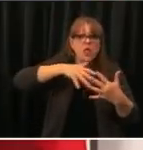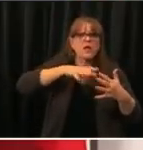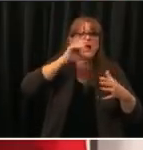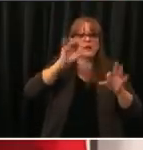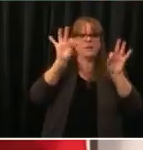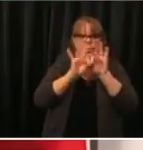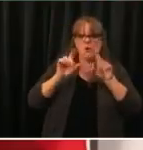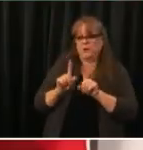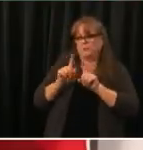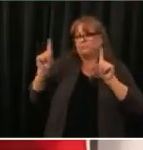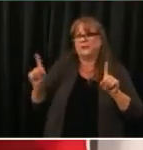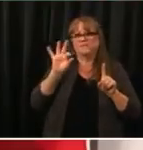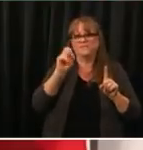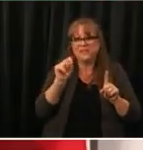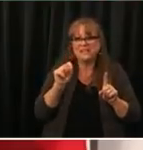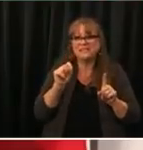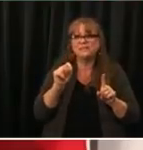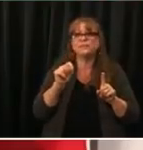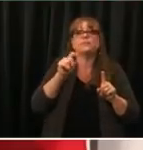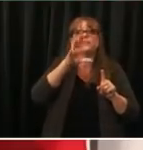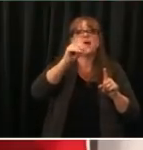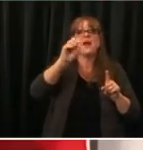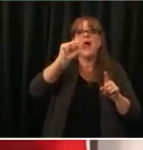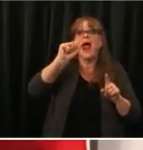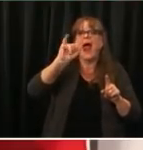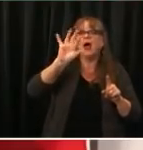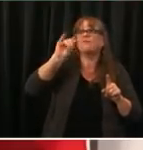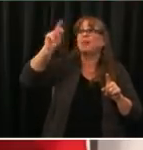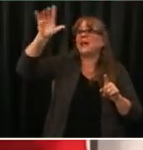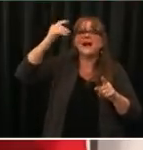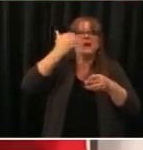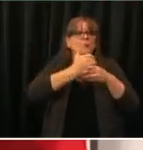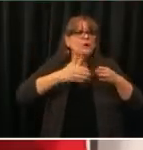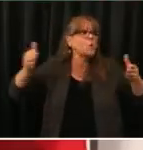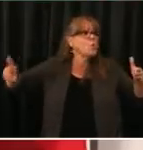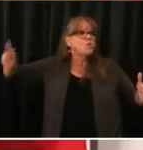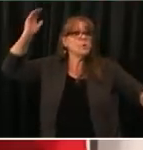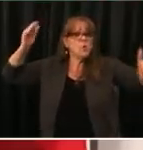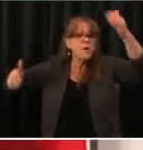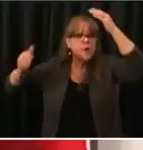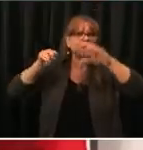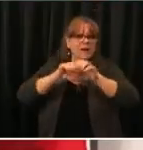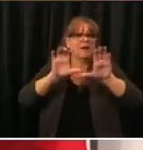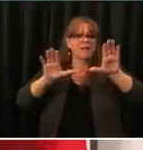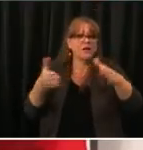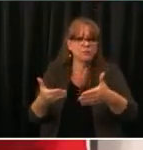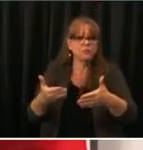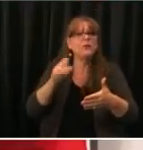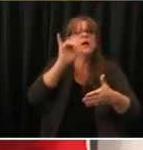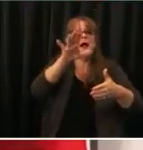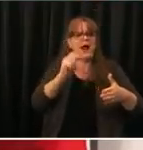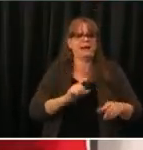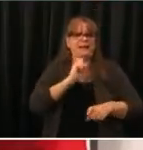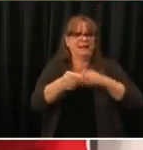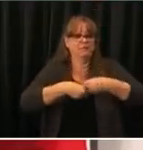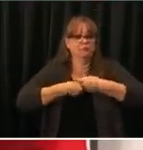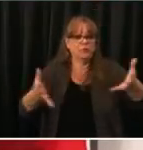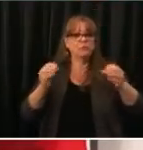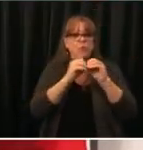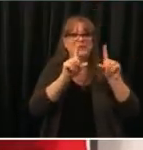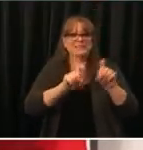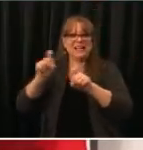simple as an open window where possible. And it's about testing. And we are proud to announce our partnership with Binax, one of